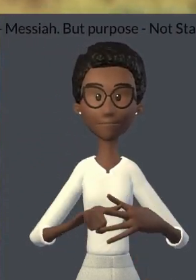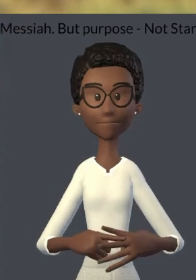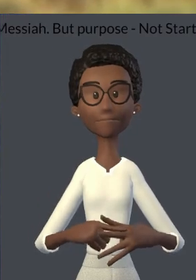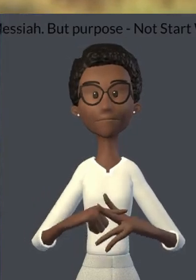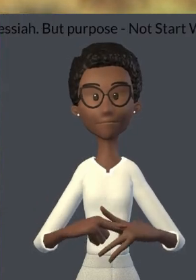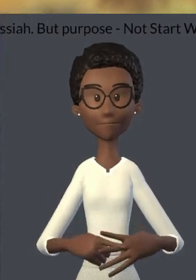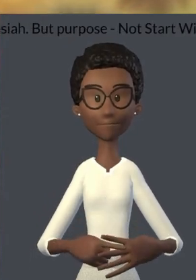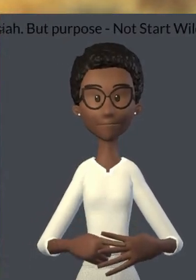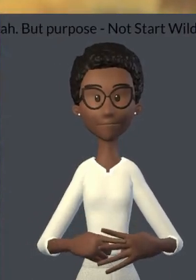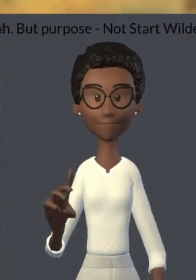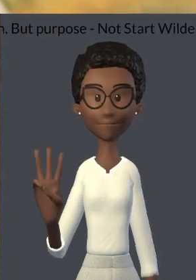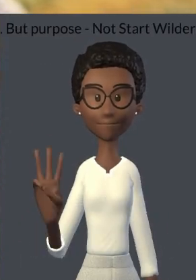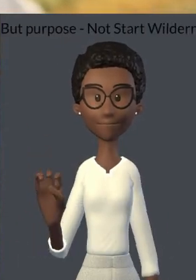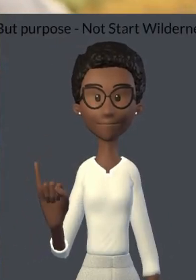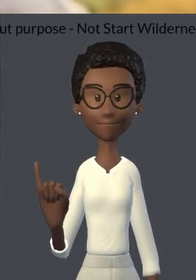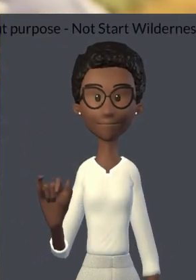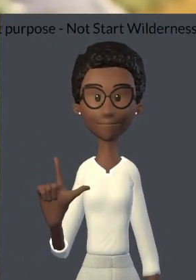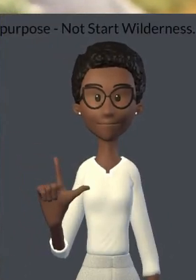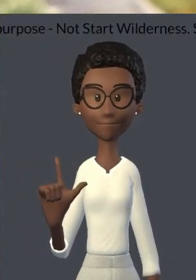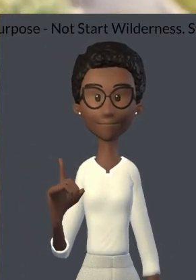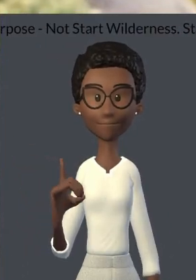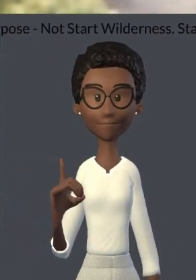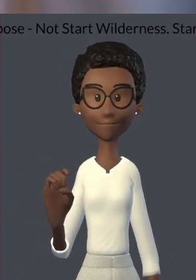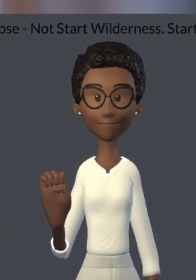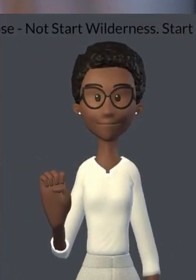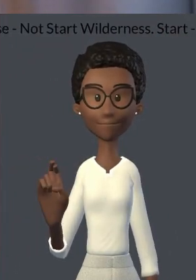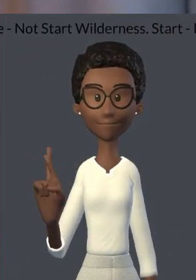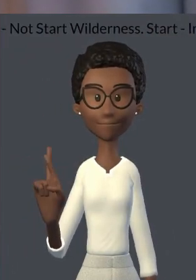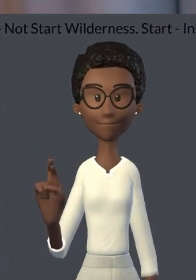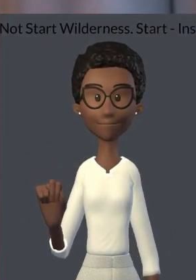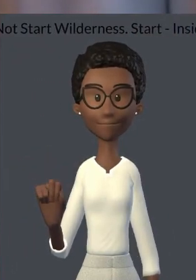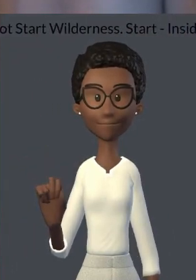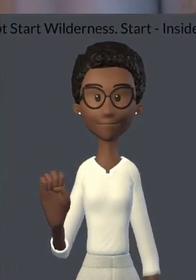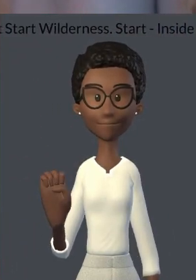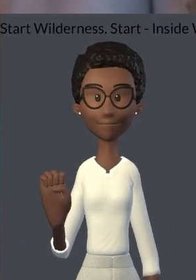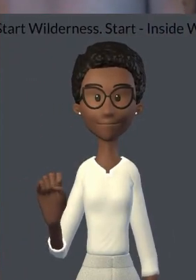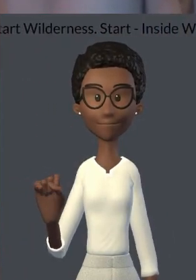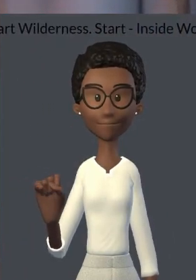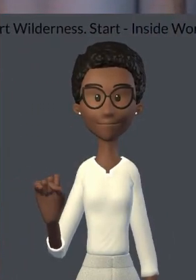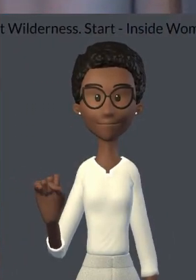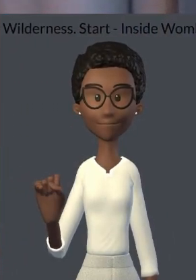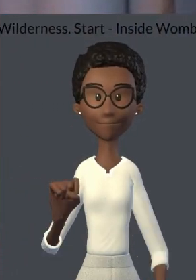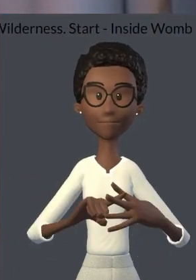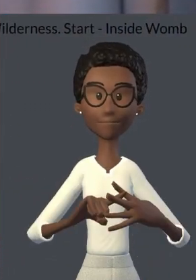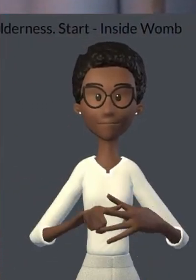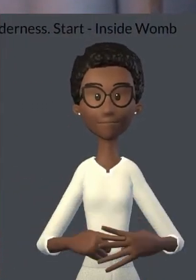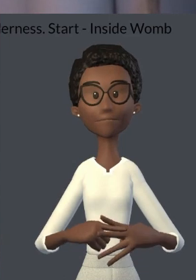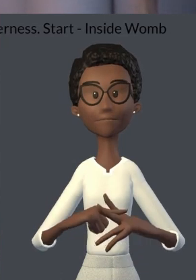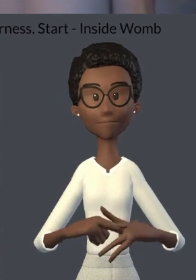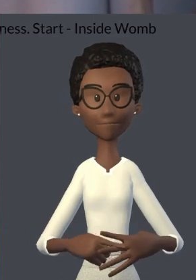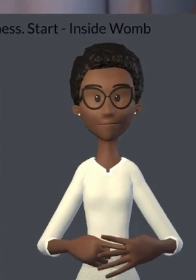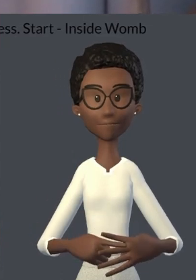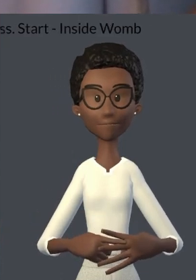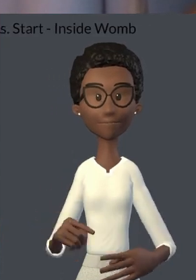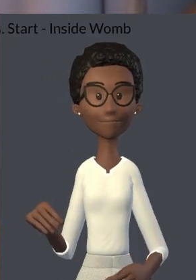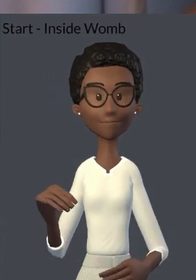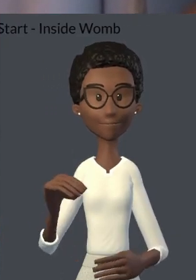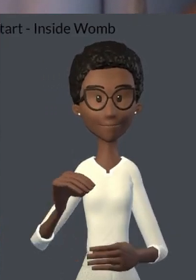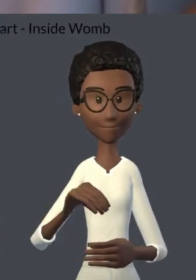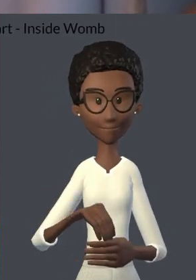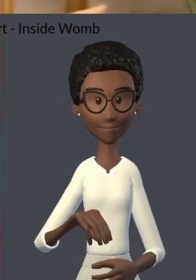in the wilderness. It began in the womb of a woman who dared to believe.